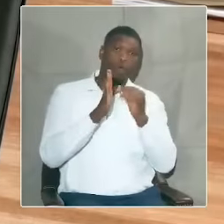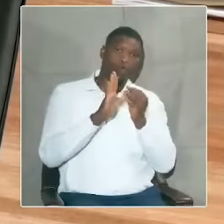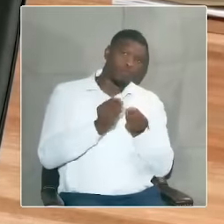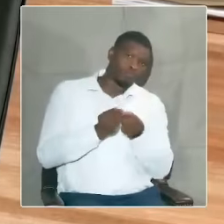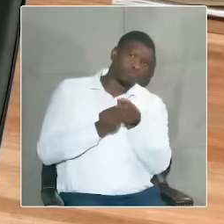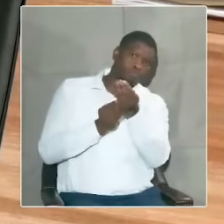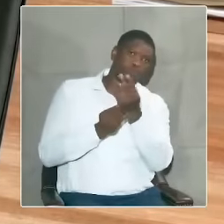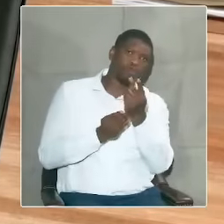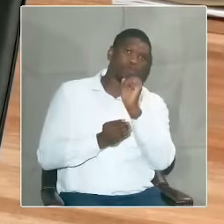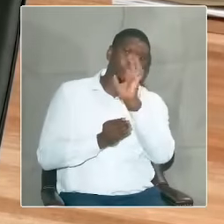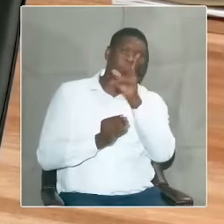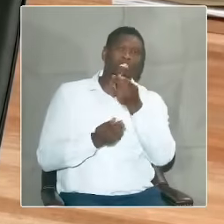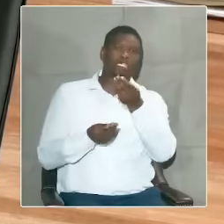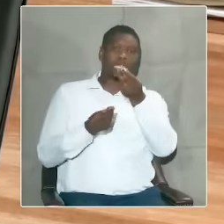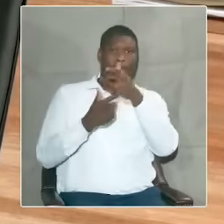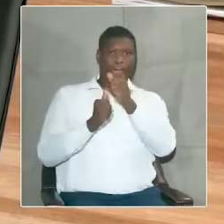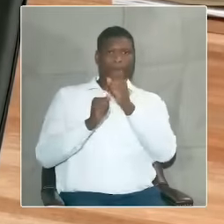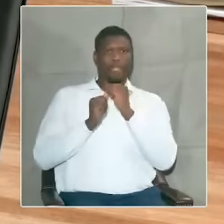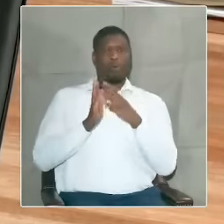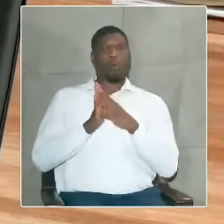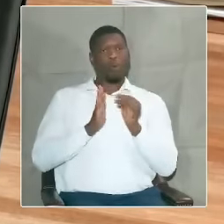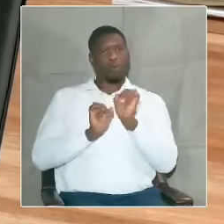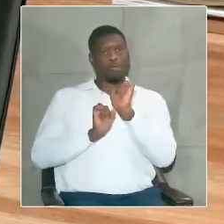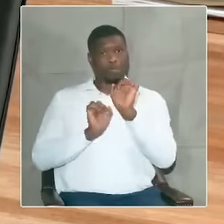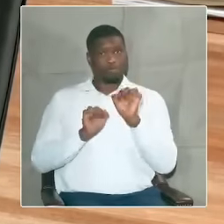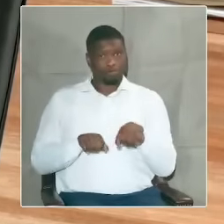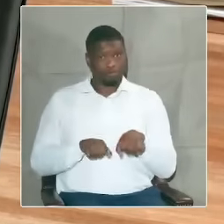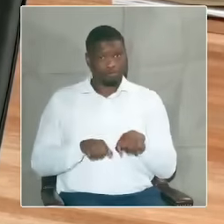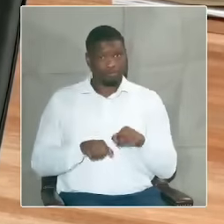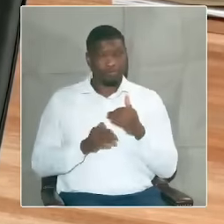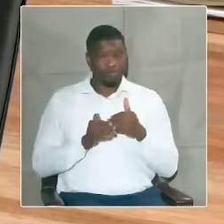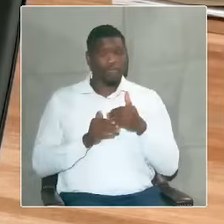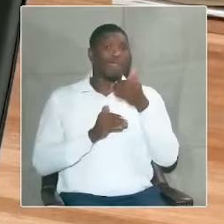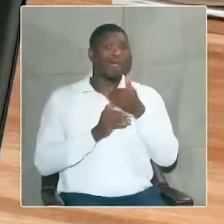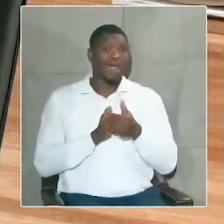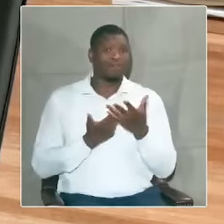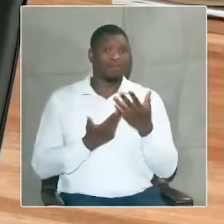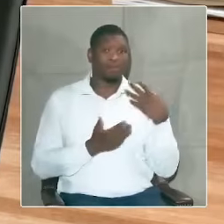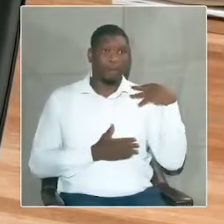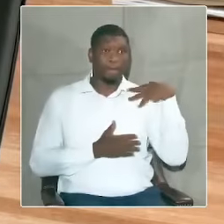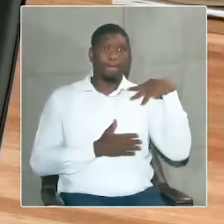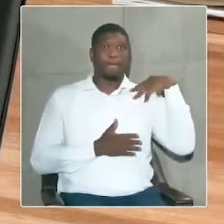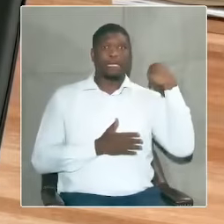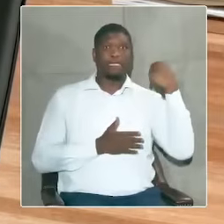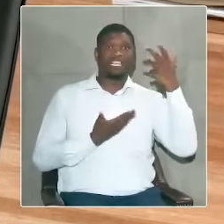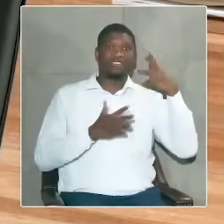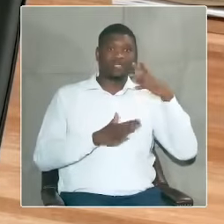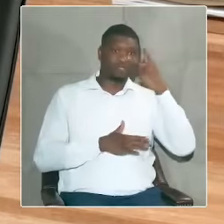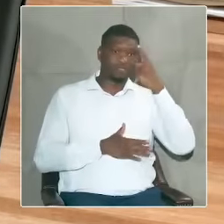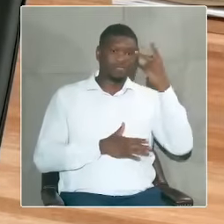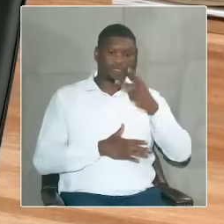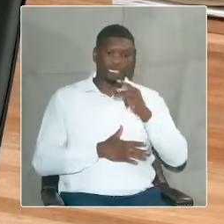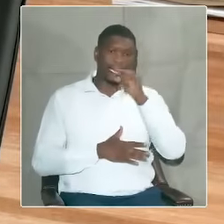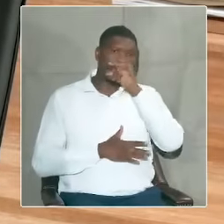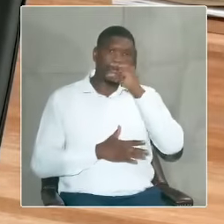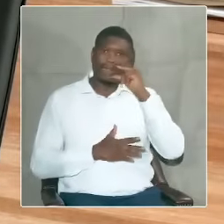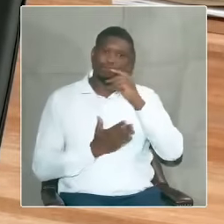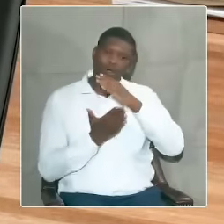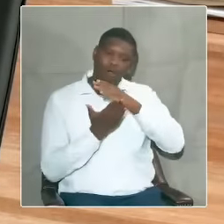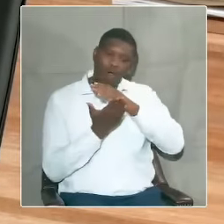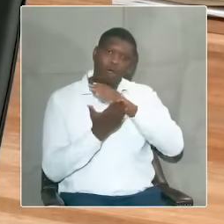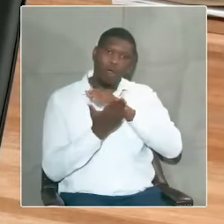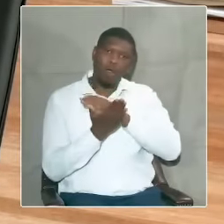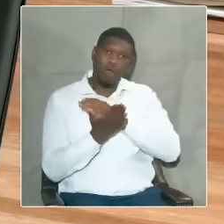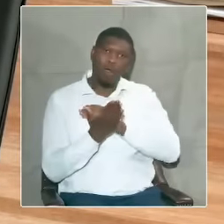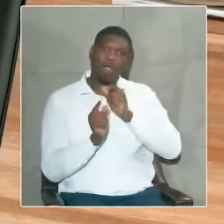briefing note, he had to return the copy. As a result, the minister saw the names of the